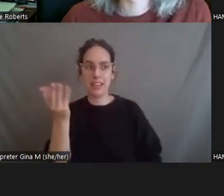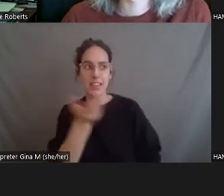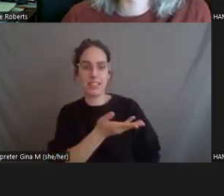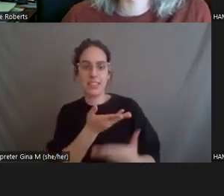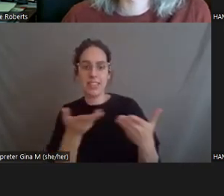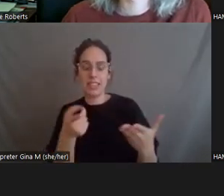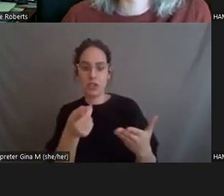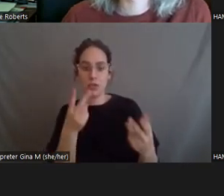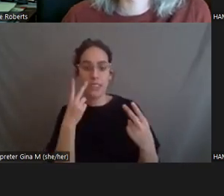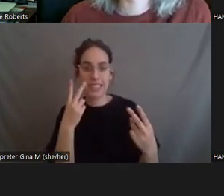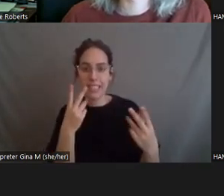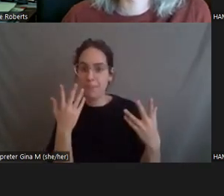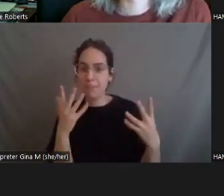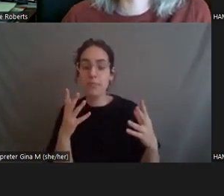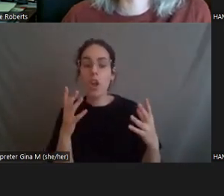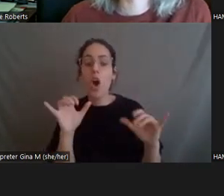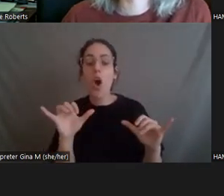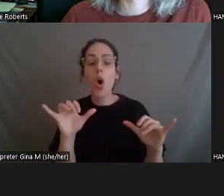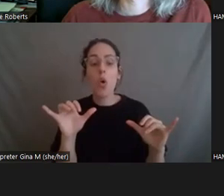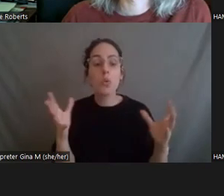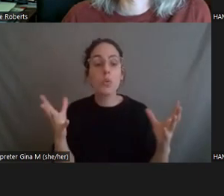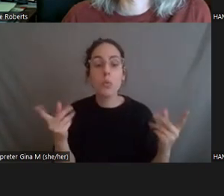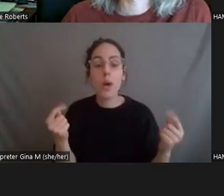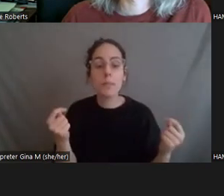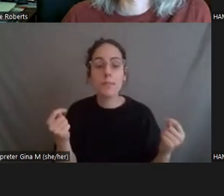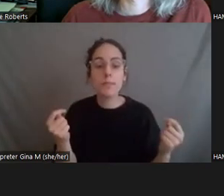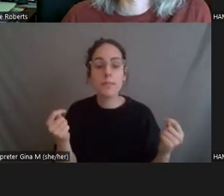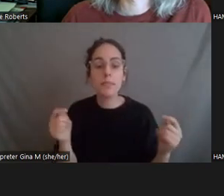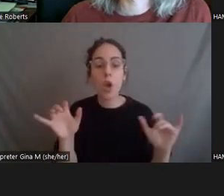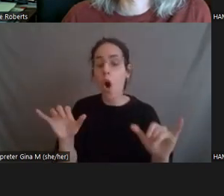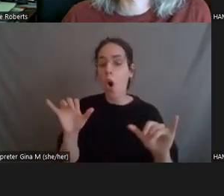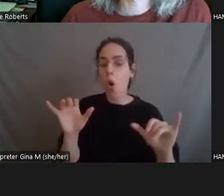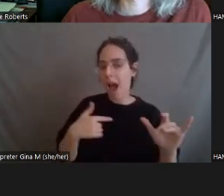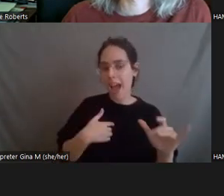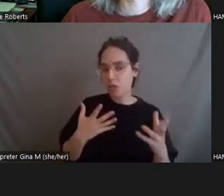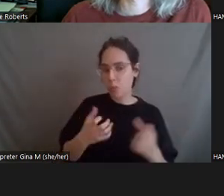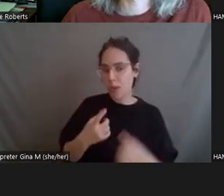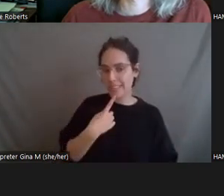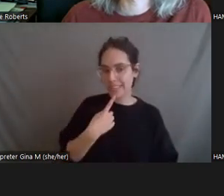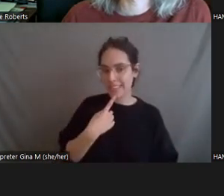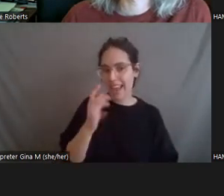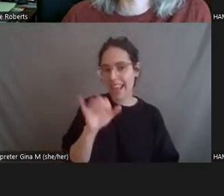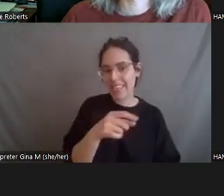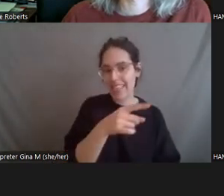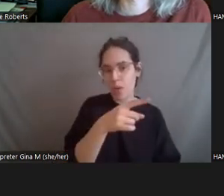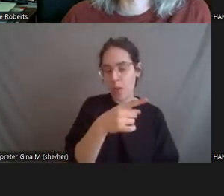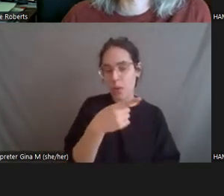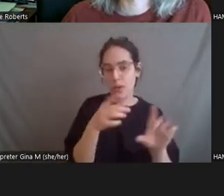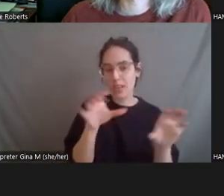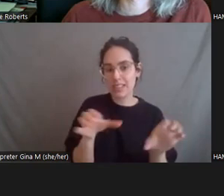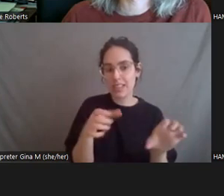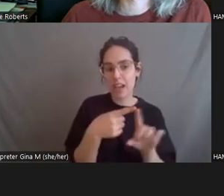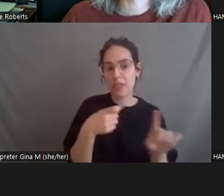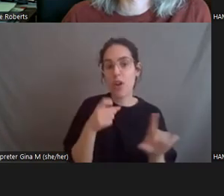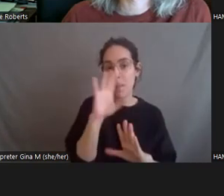This second set, oh, yeah. No, I was just going to say this one was done from a